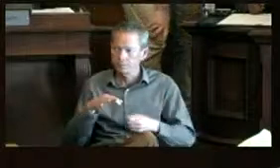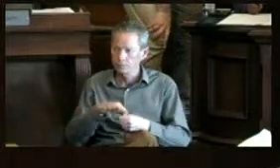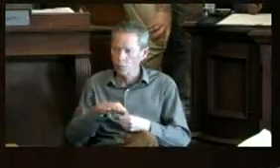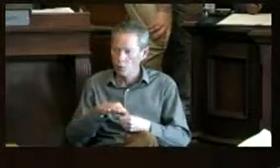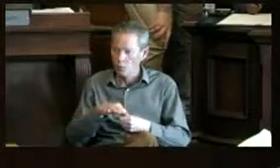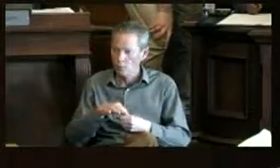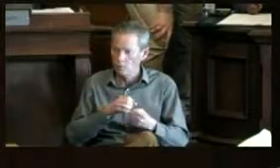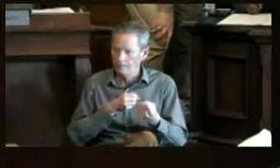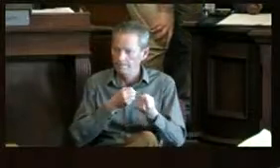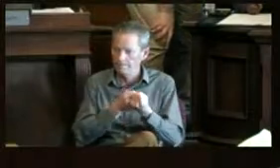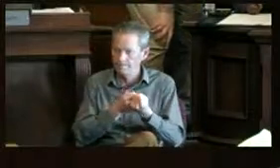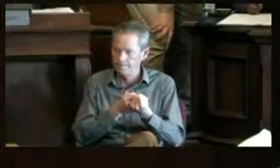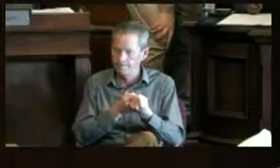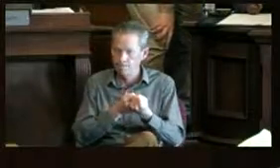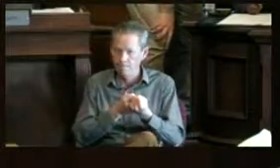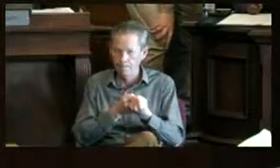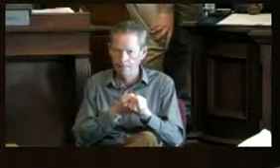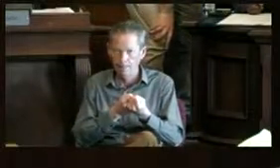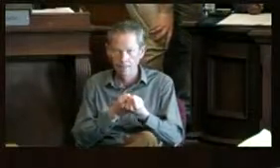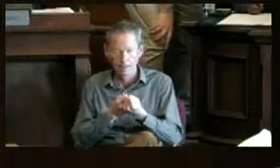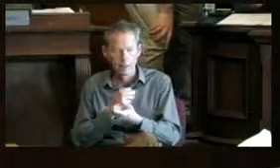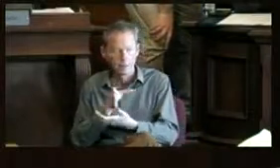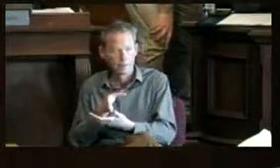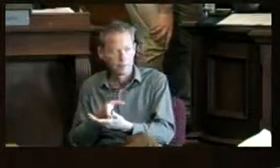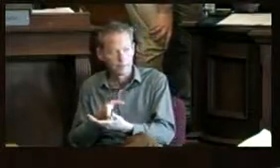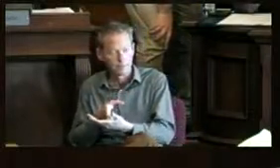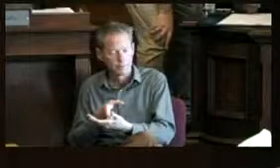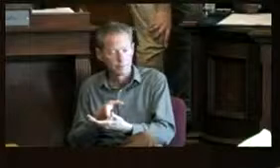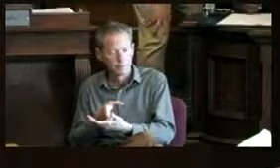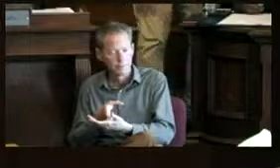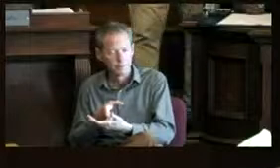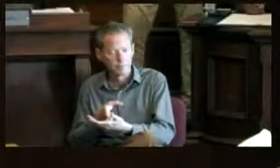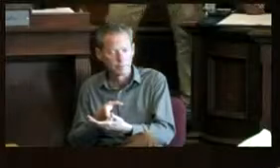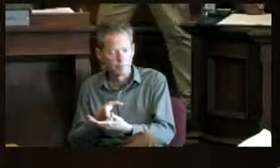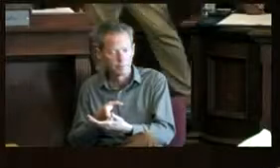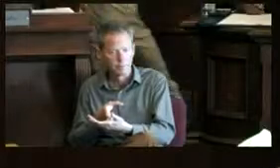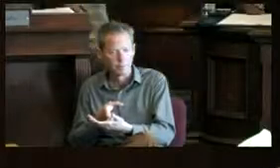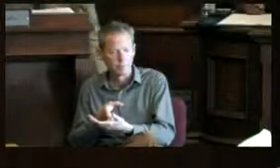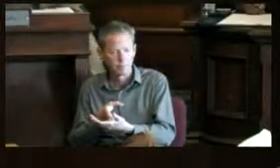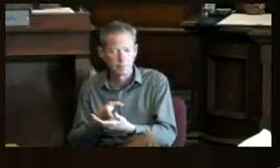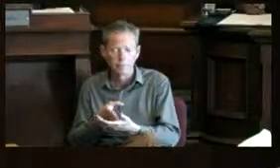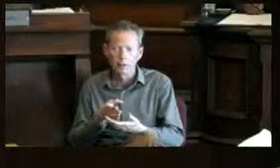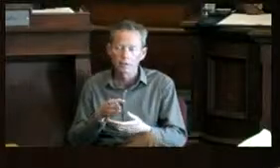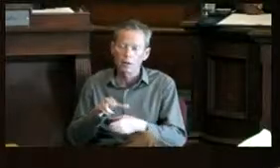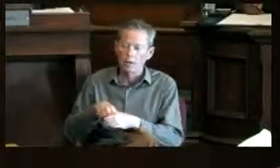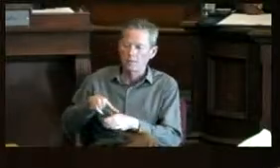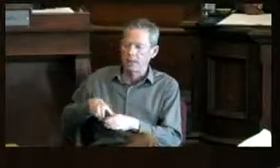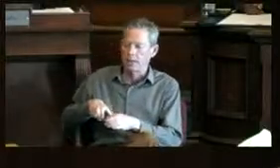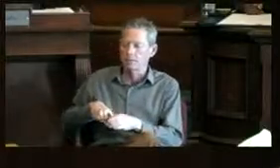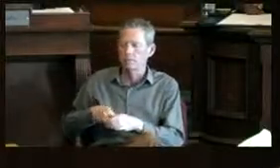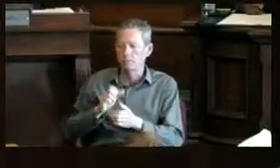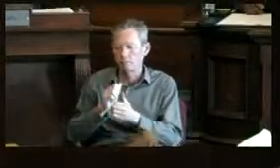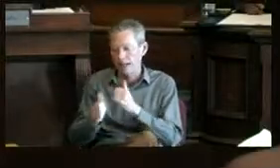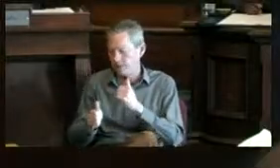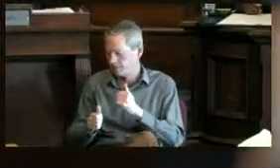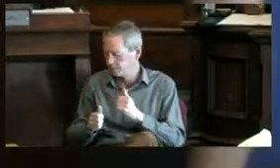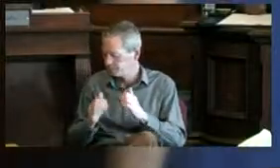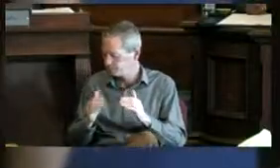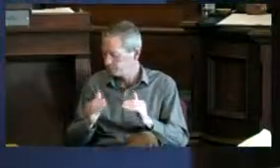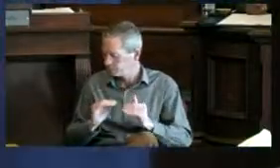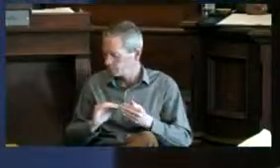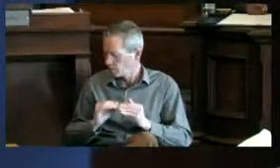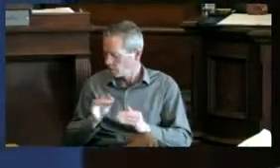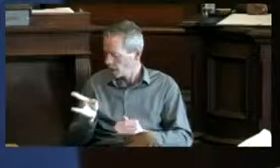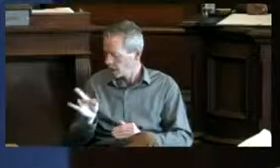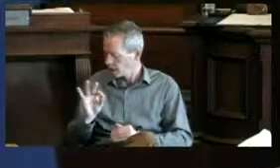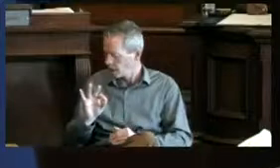now we vote. All in favor, please say aye. Aye. All opposed? Abstain. And one abstain. Introductory passes.